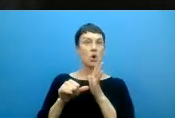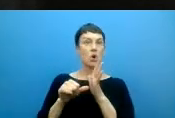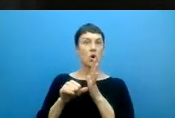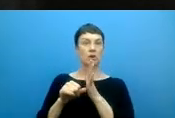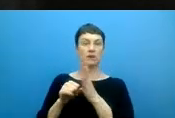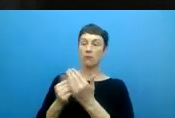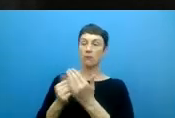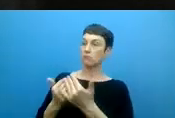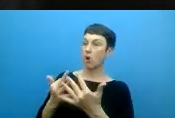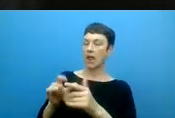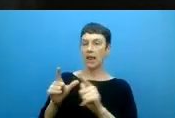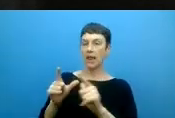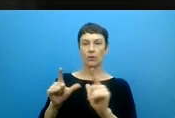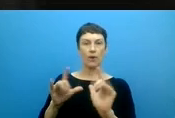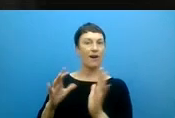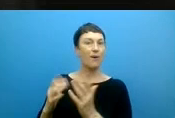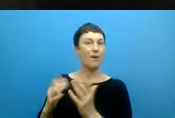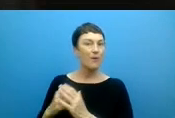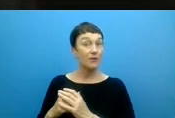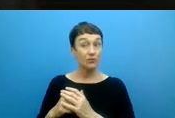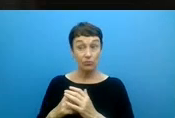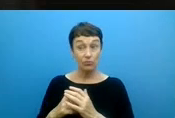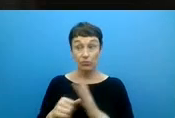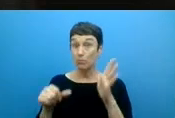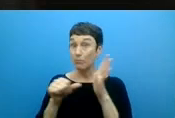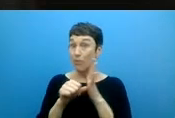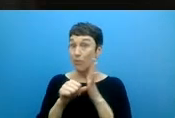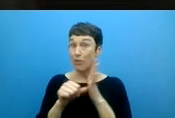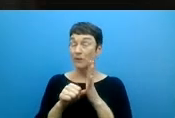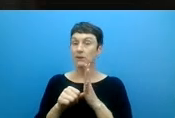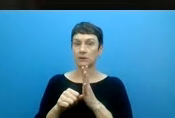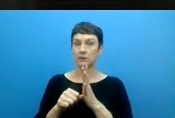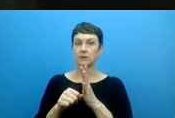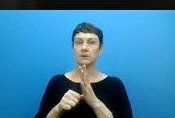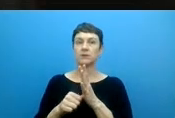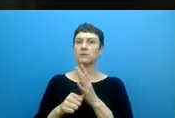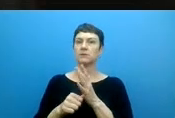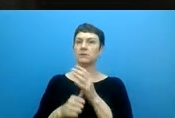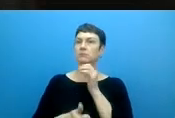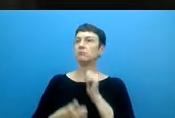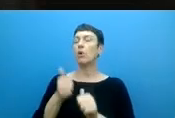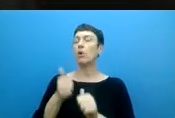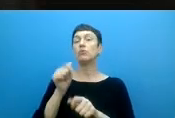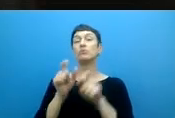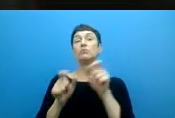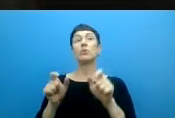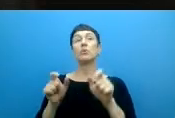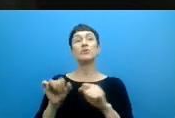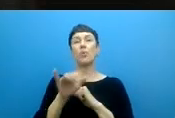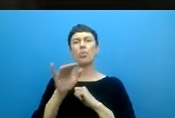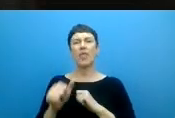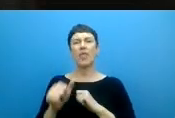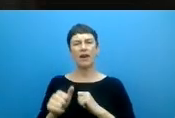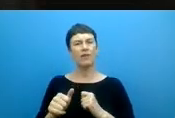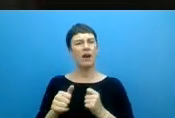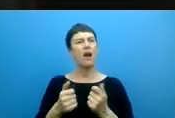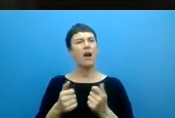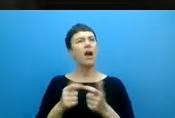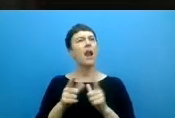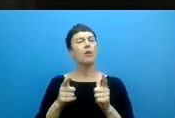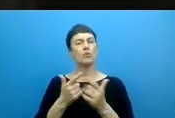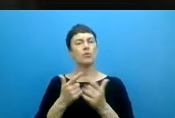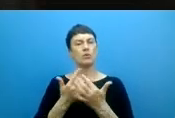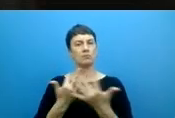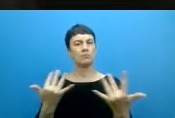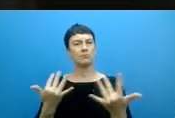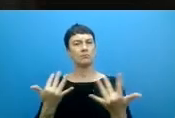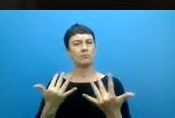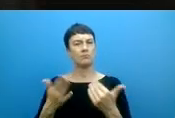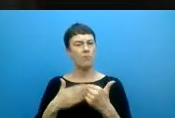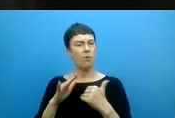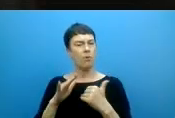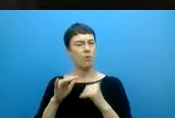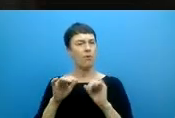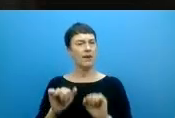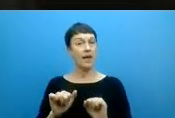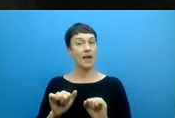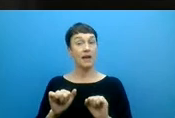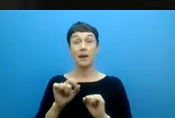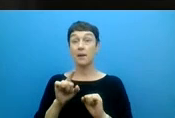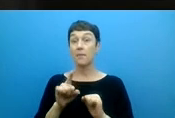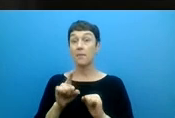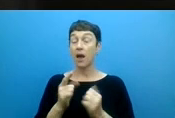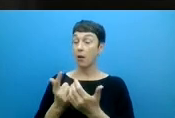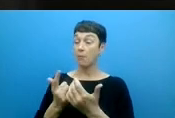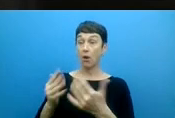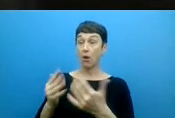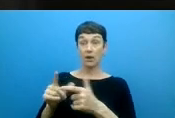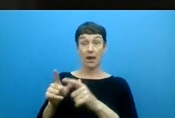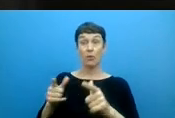to remember that the majority of our nation is multilingual, but navigating the multilingual space